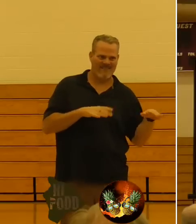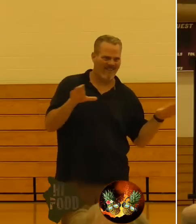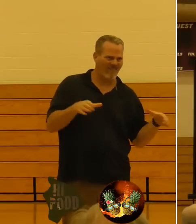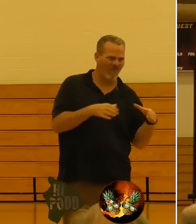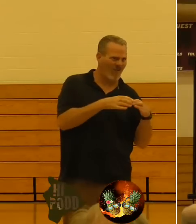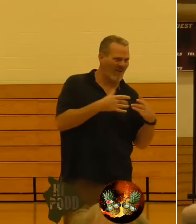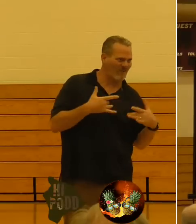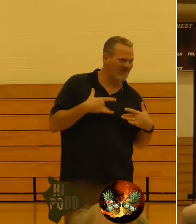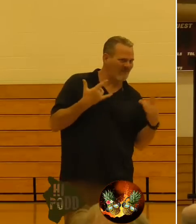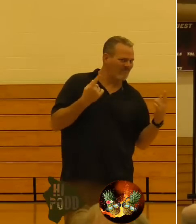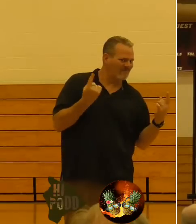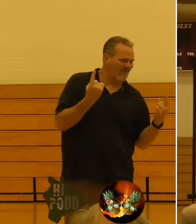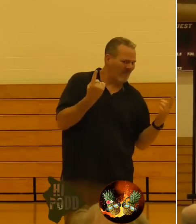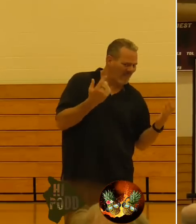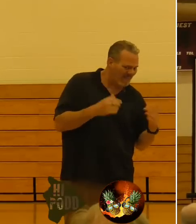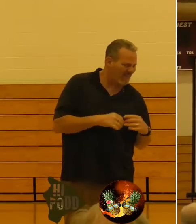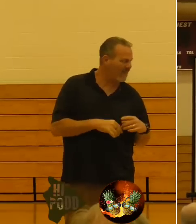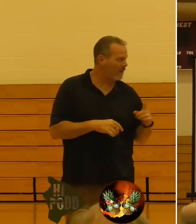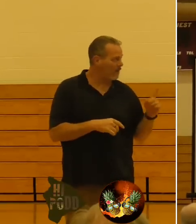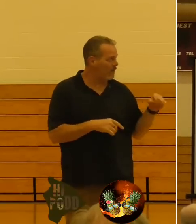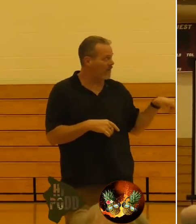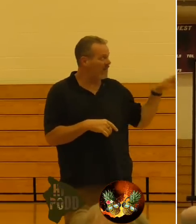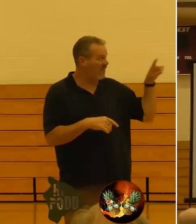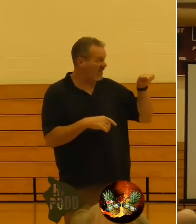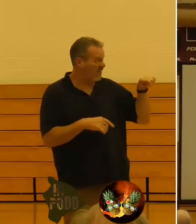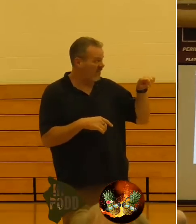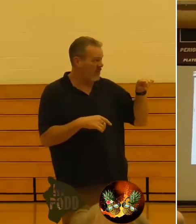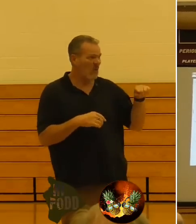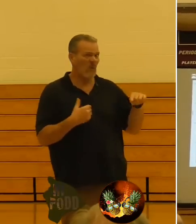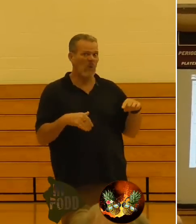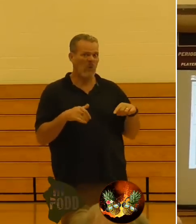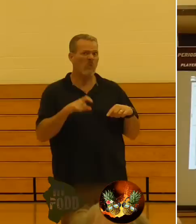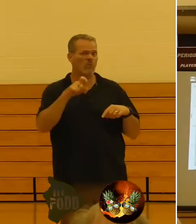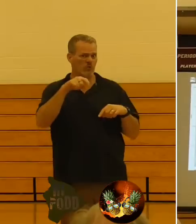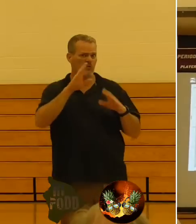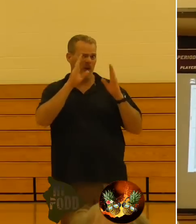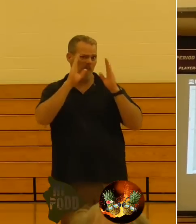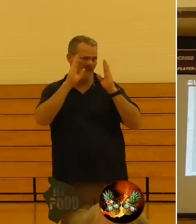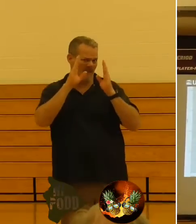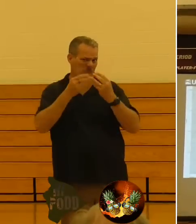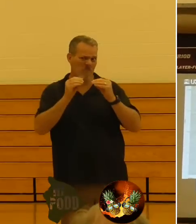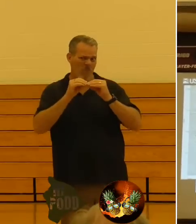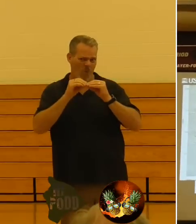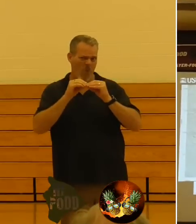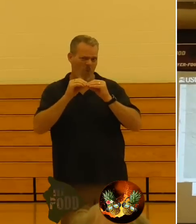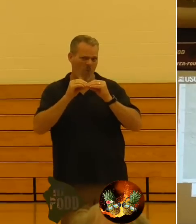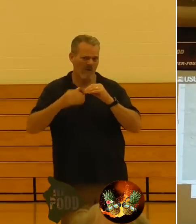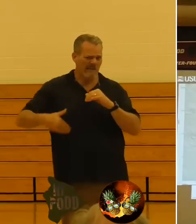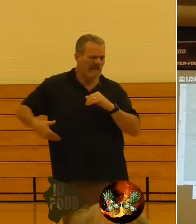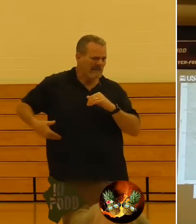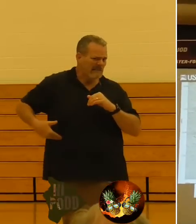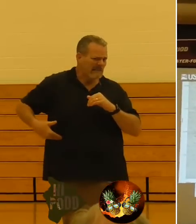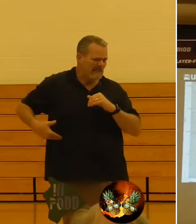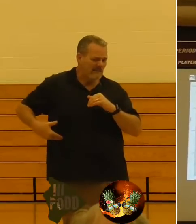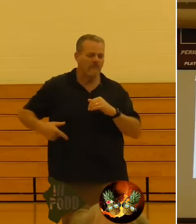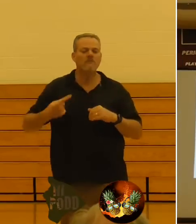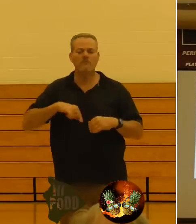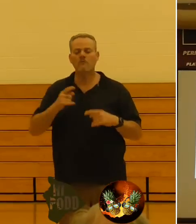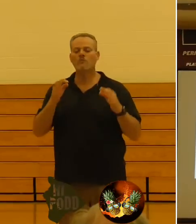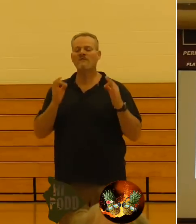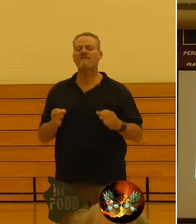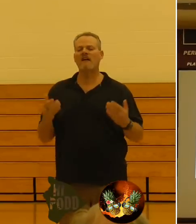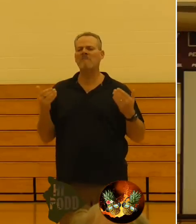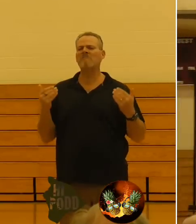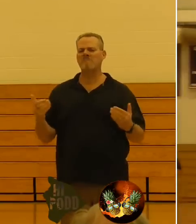something above these background levels and we should start paying attention more. And so we decided that we would